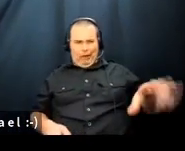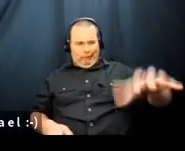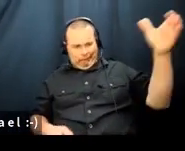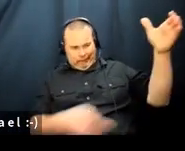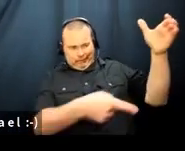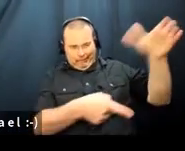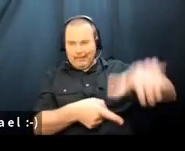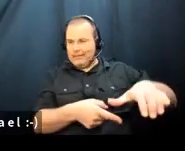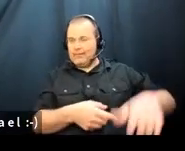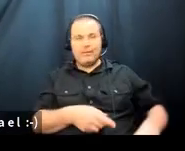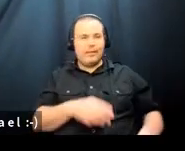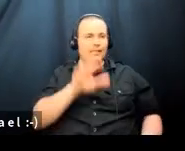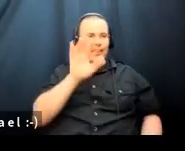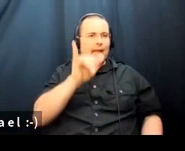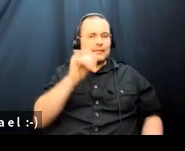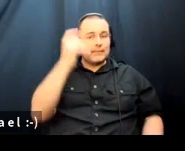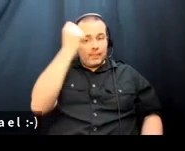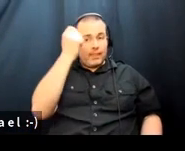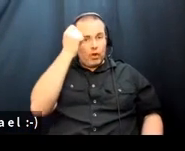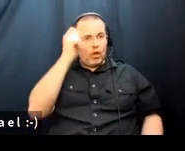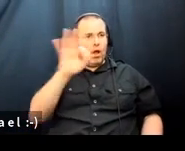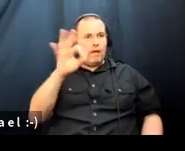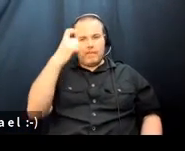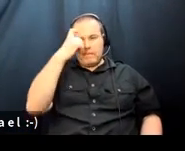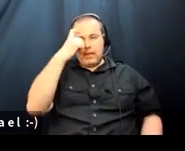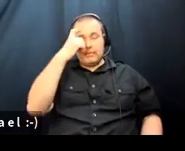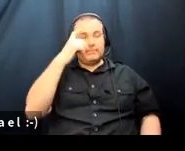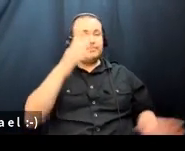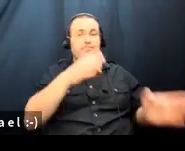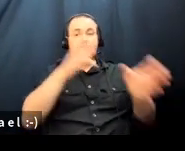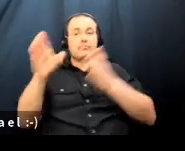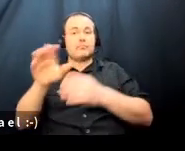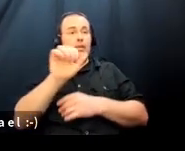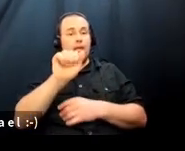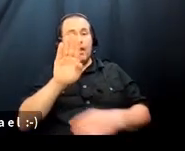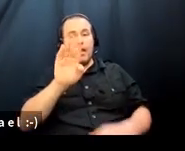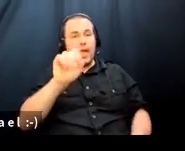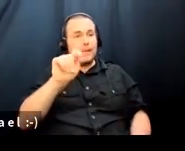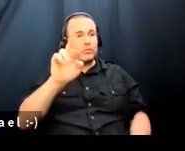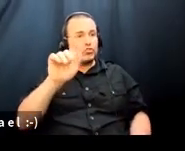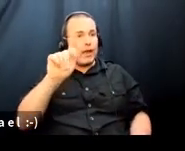of mind. Abstract inferential thinking is the ability to